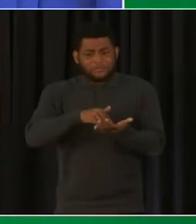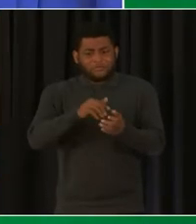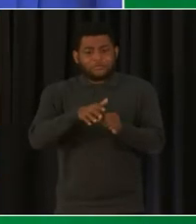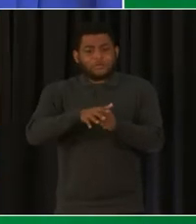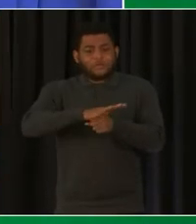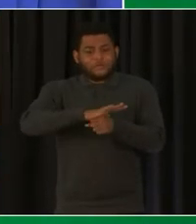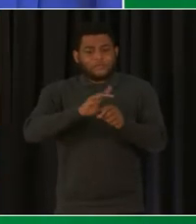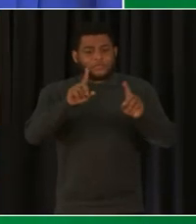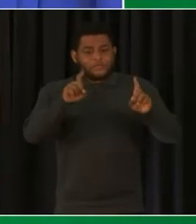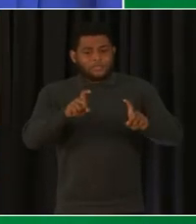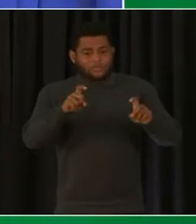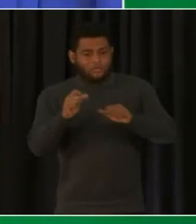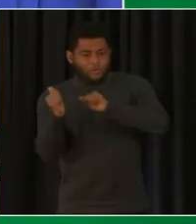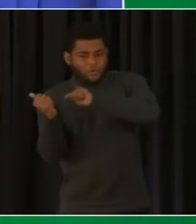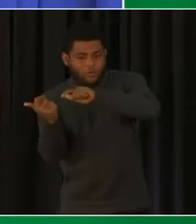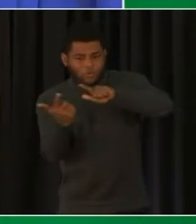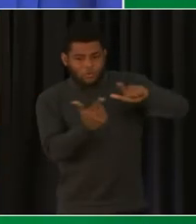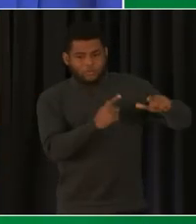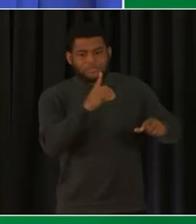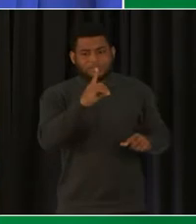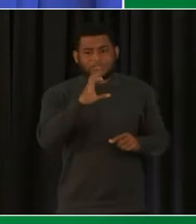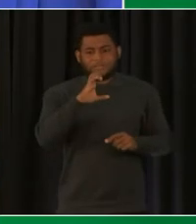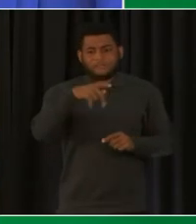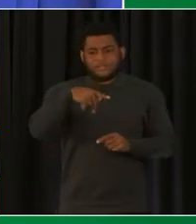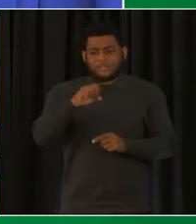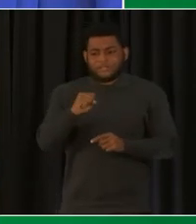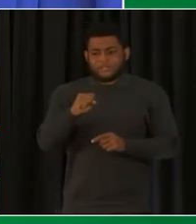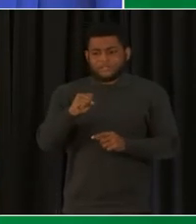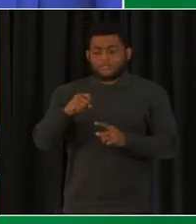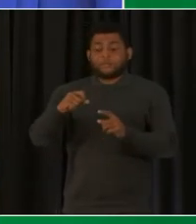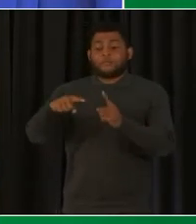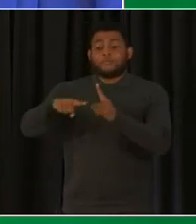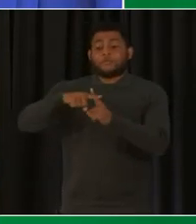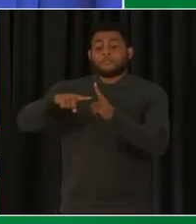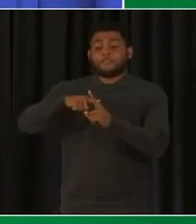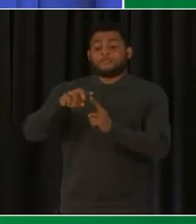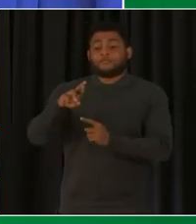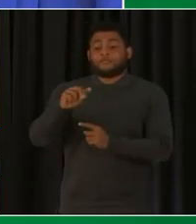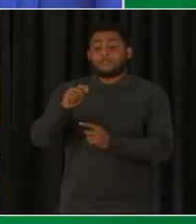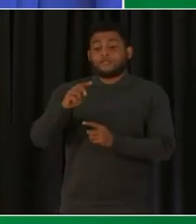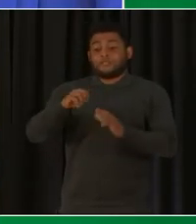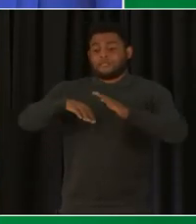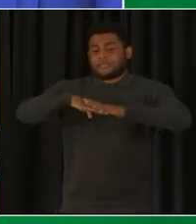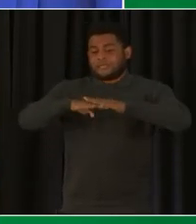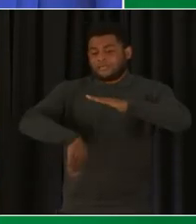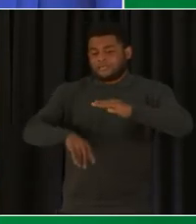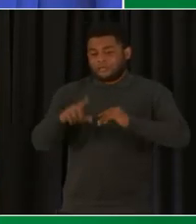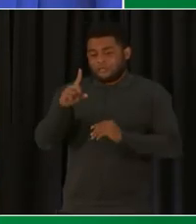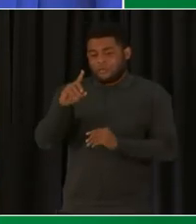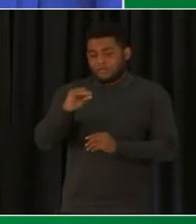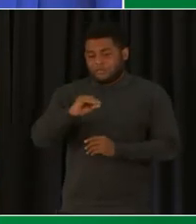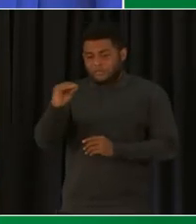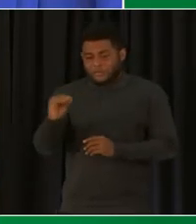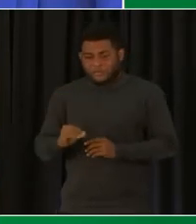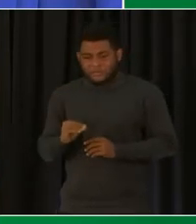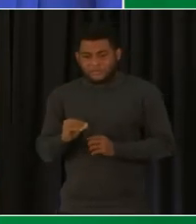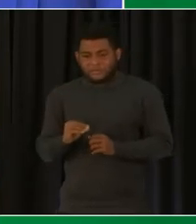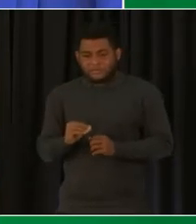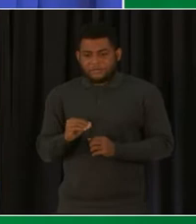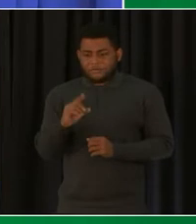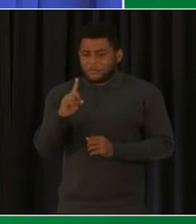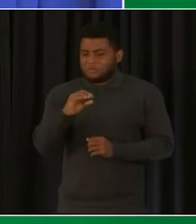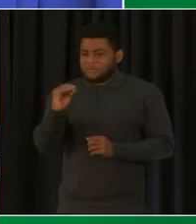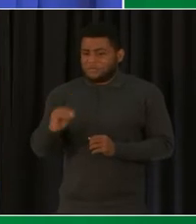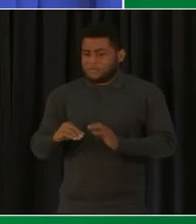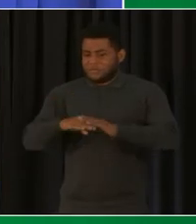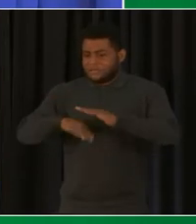in DC public schools with a positivity rate less than 1%. So in the 18,000 tests that have been administered